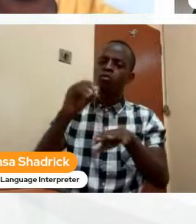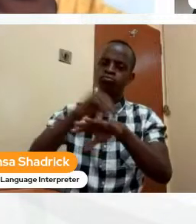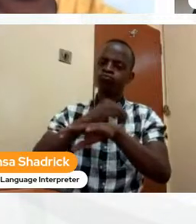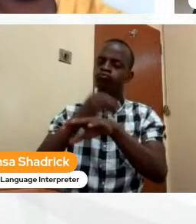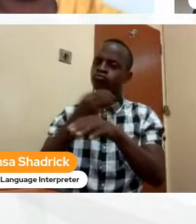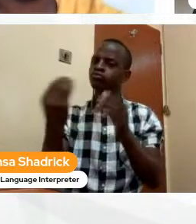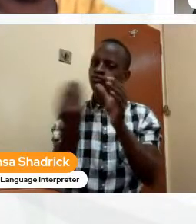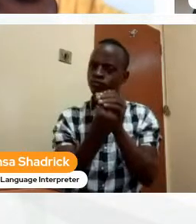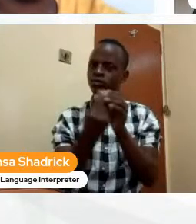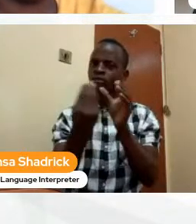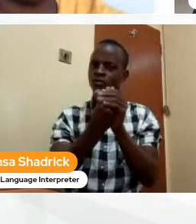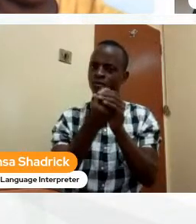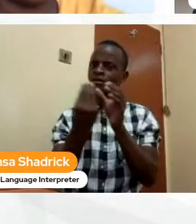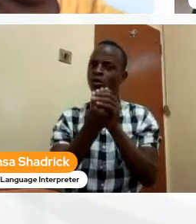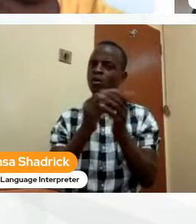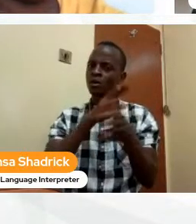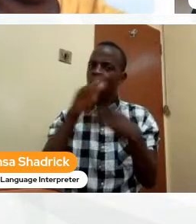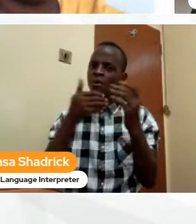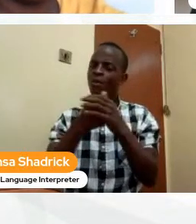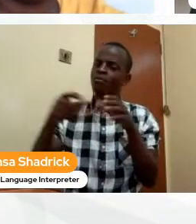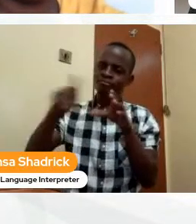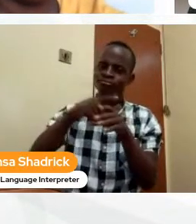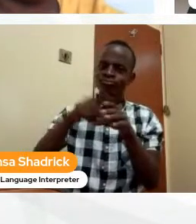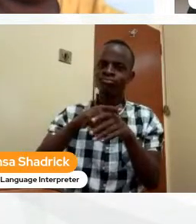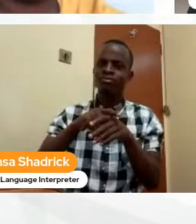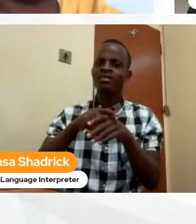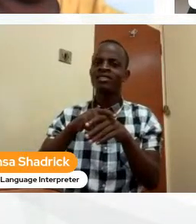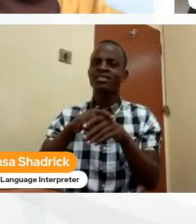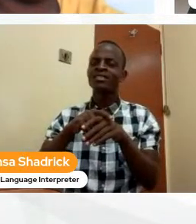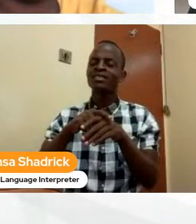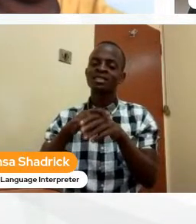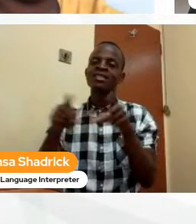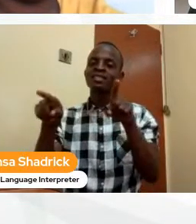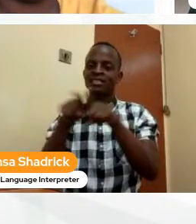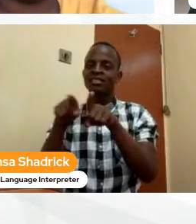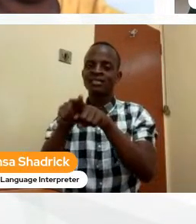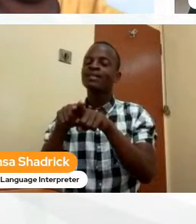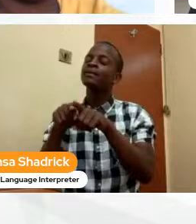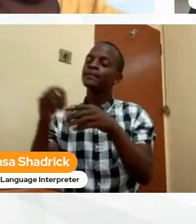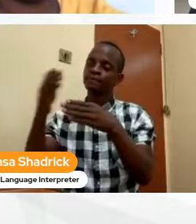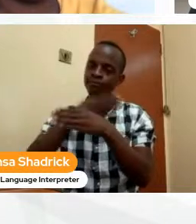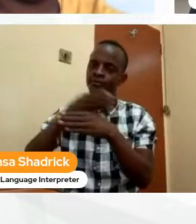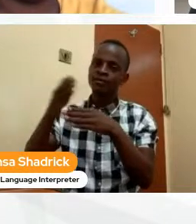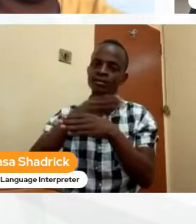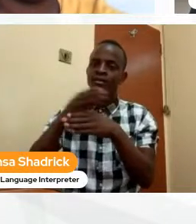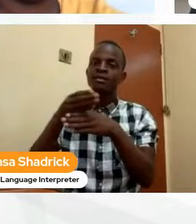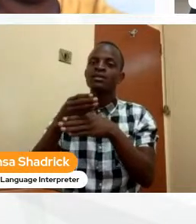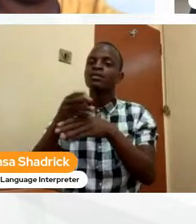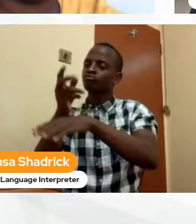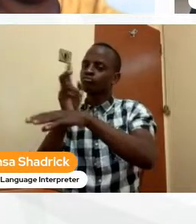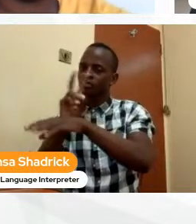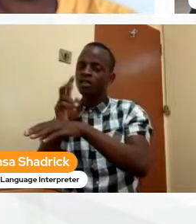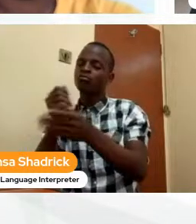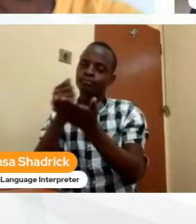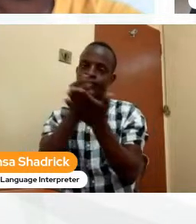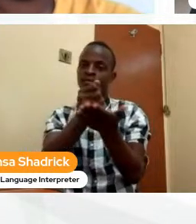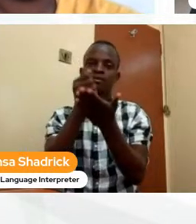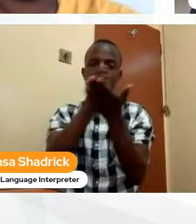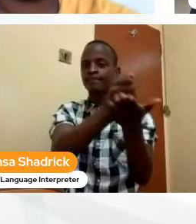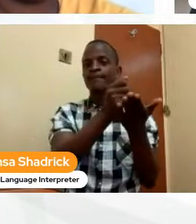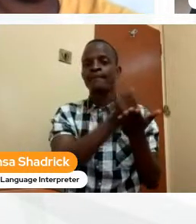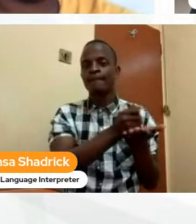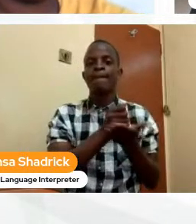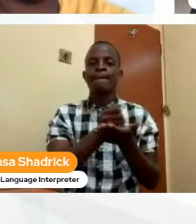and participate, either from health point of view or business sense part of it. I think there's